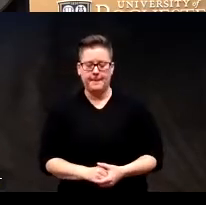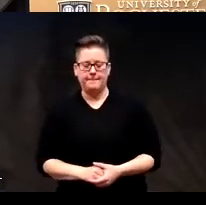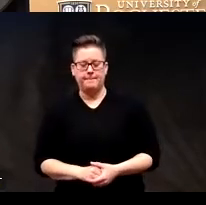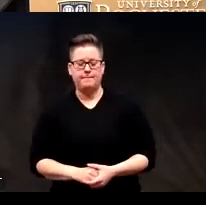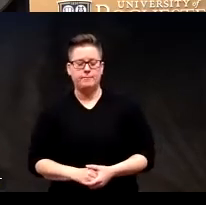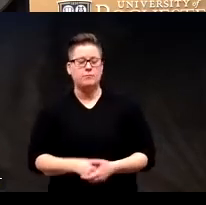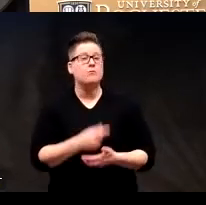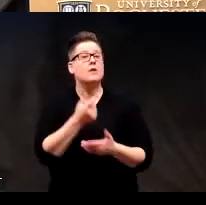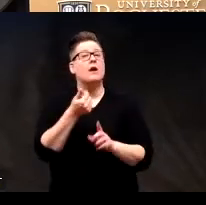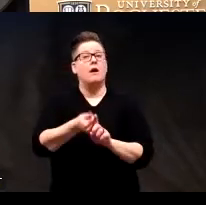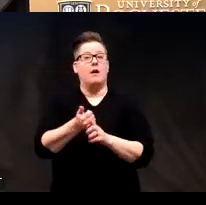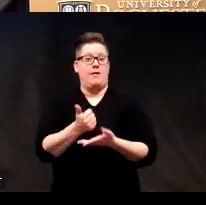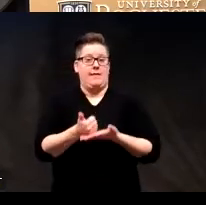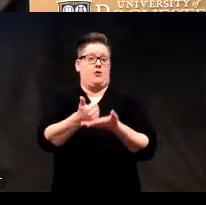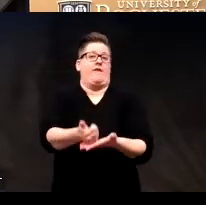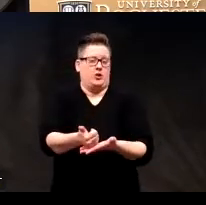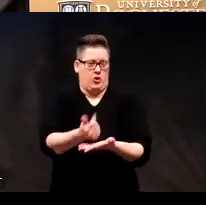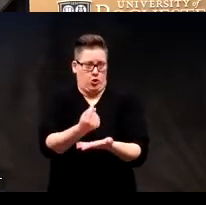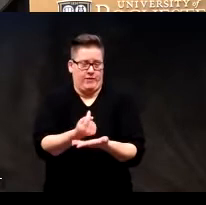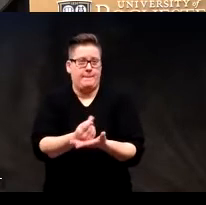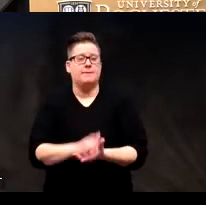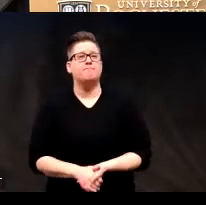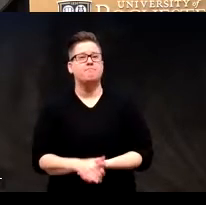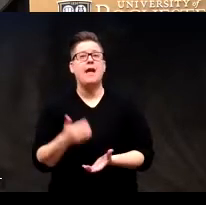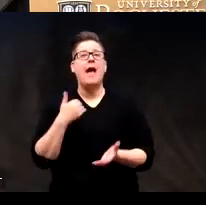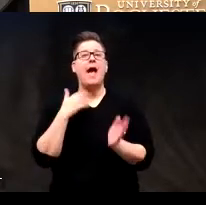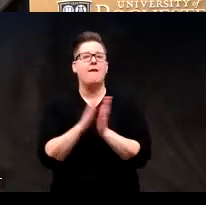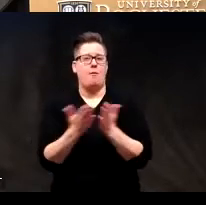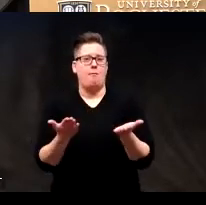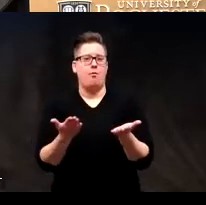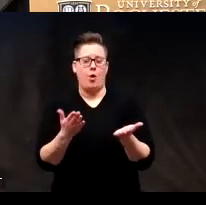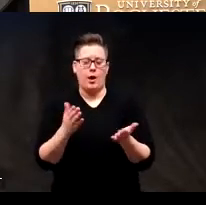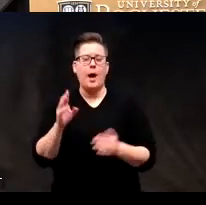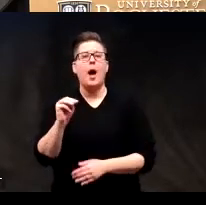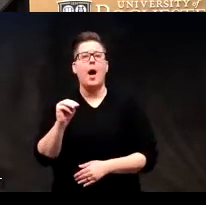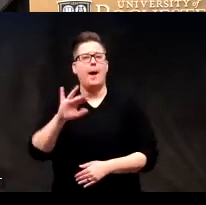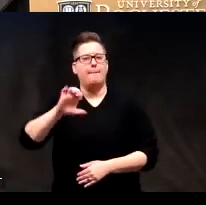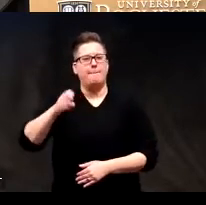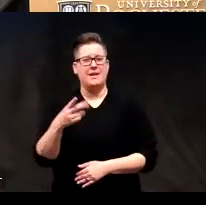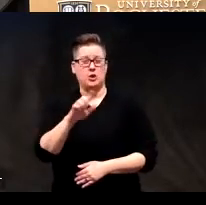The treatment itself, there's a book, this was developed by Midgley